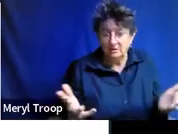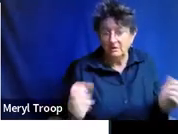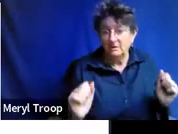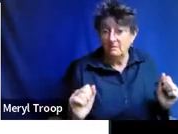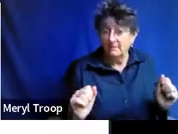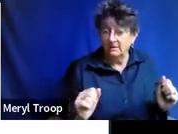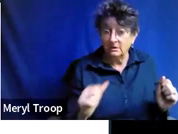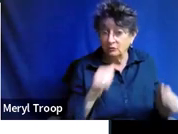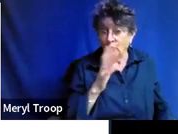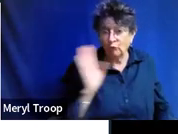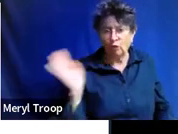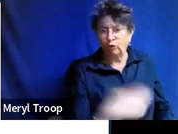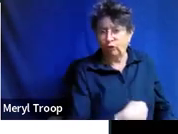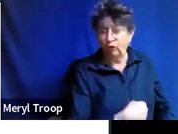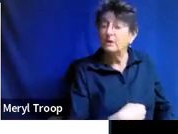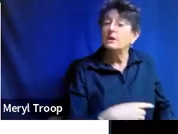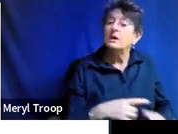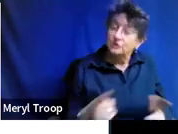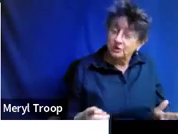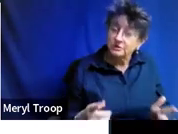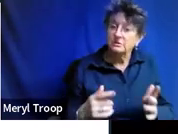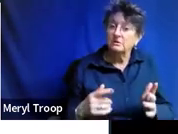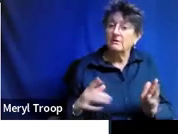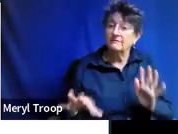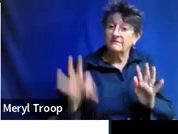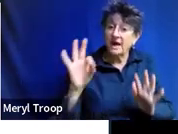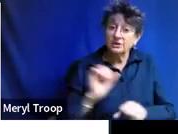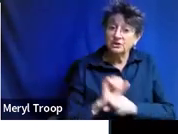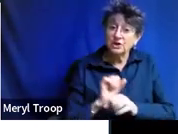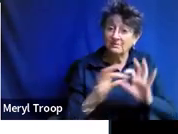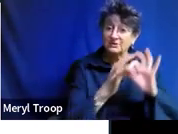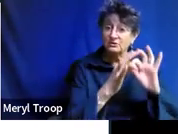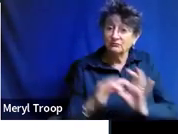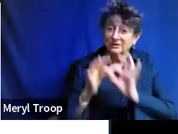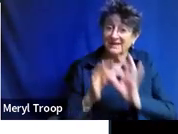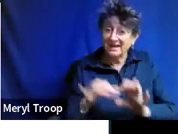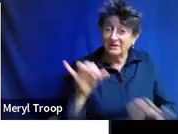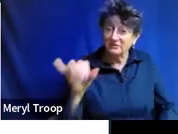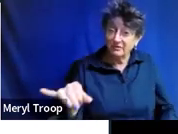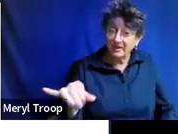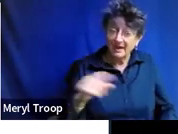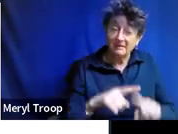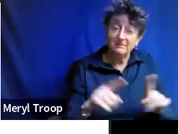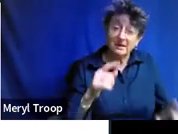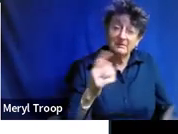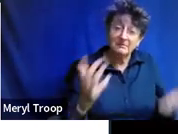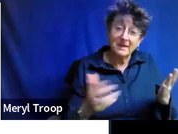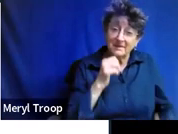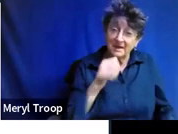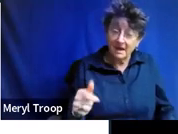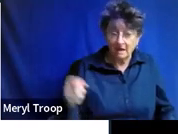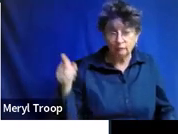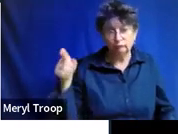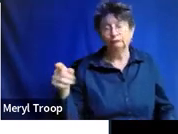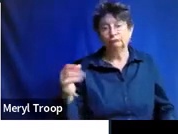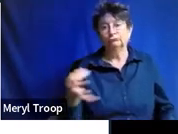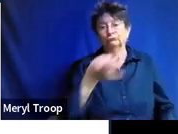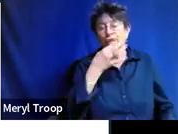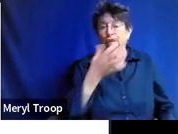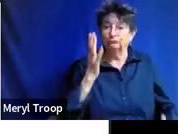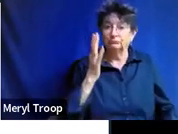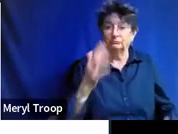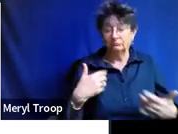And also find jobs that are kind of related to that, but not necessarily that. You know what I mean? So